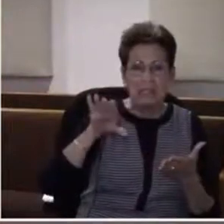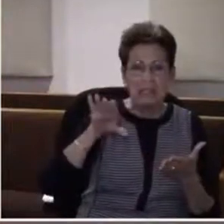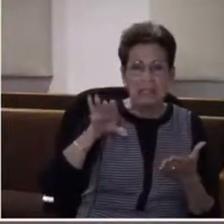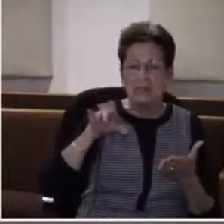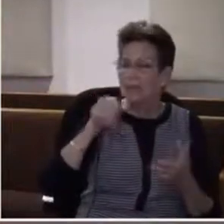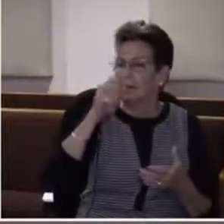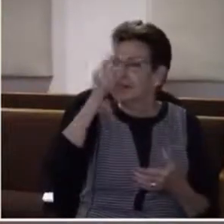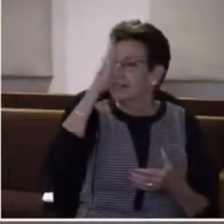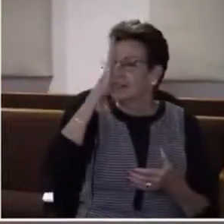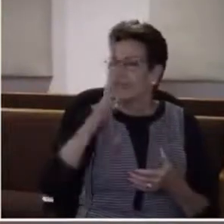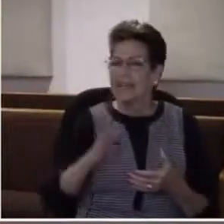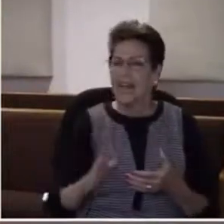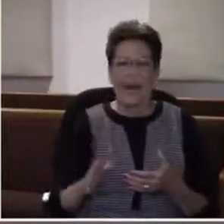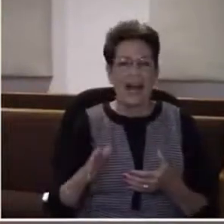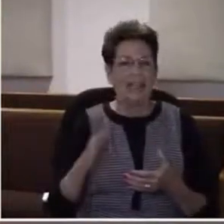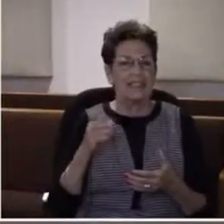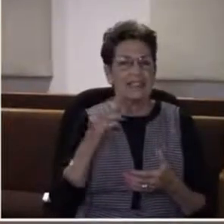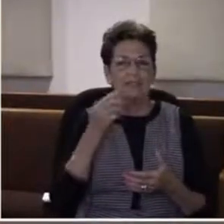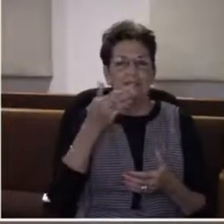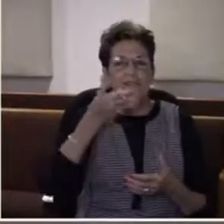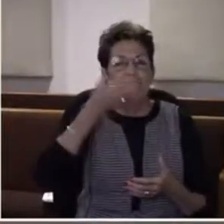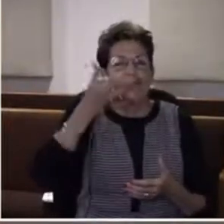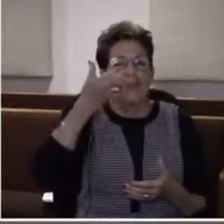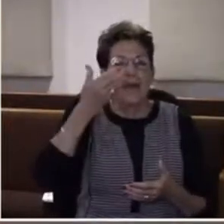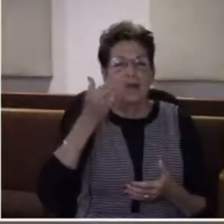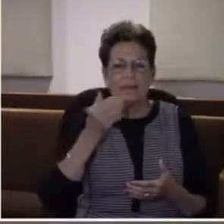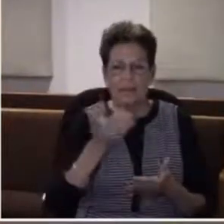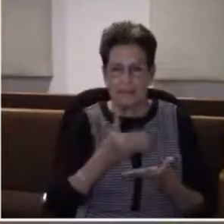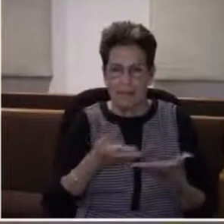Why? Write these down. Number one,